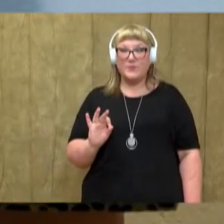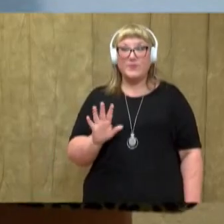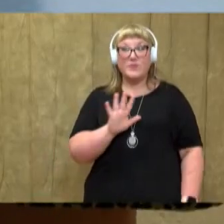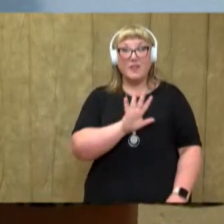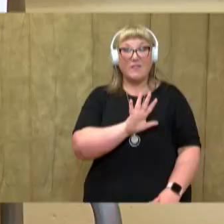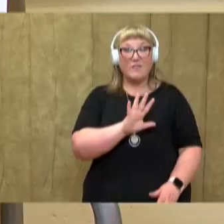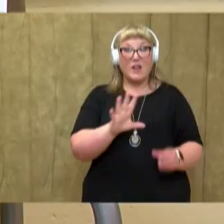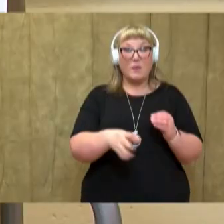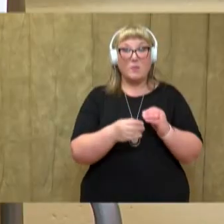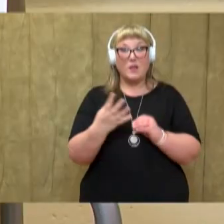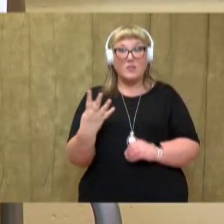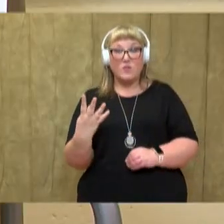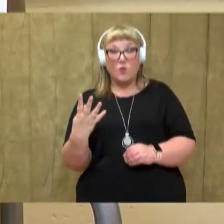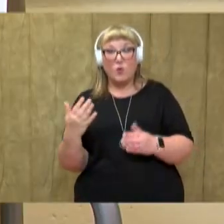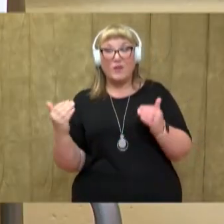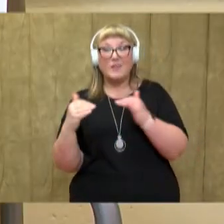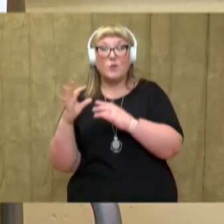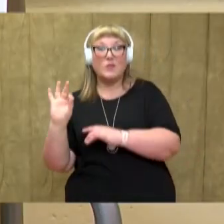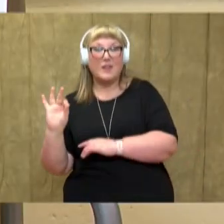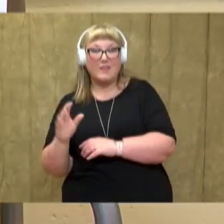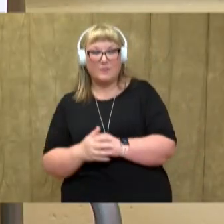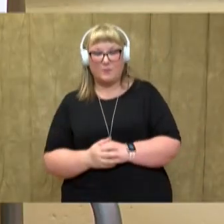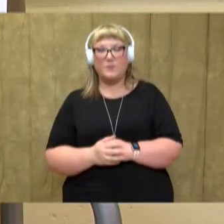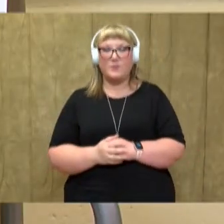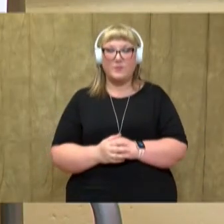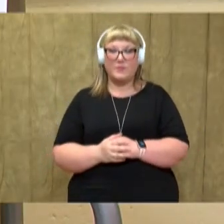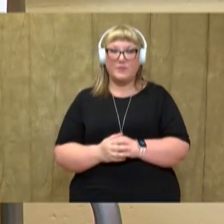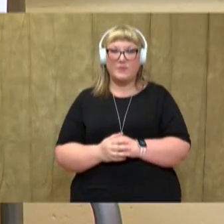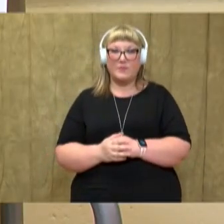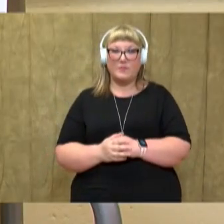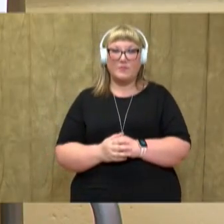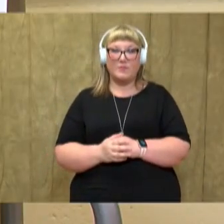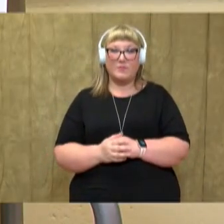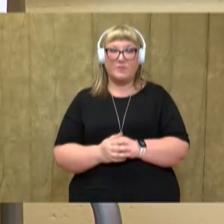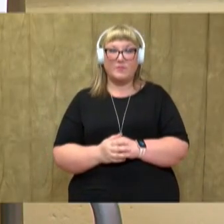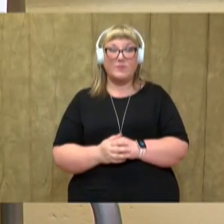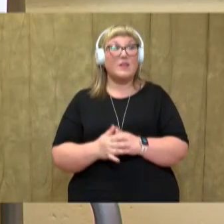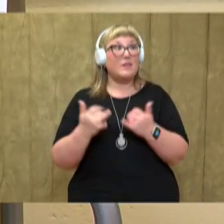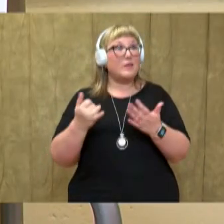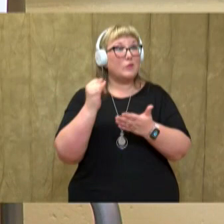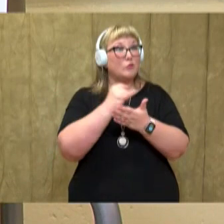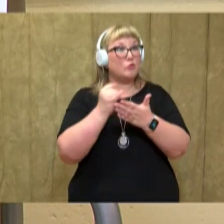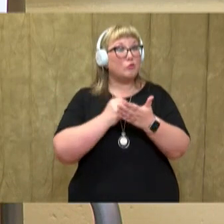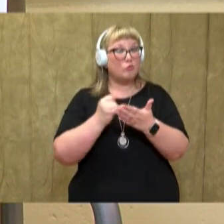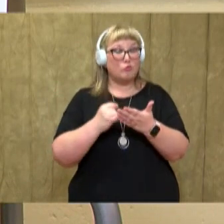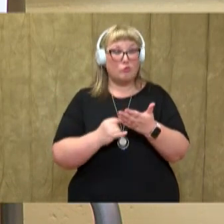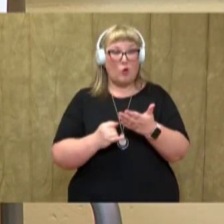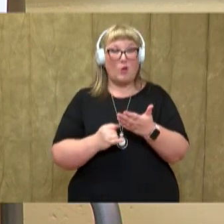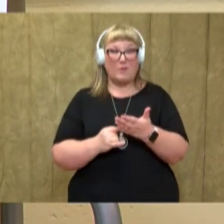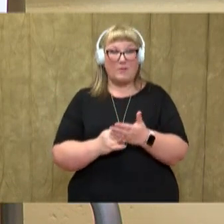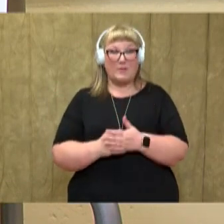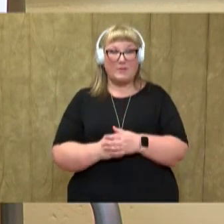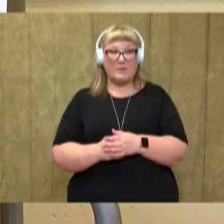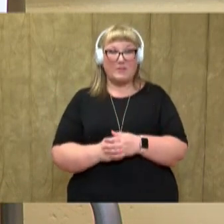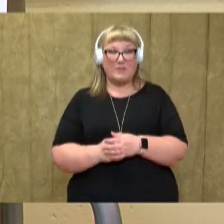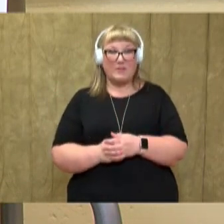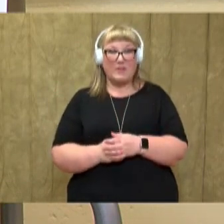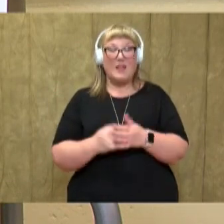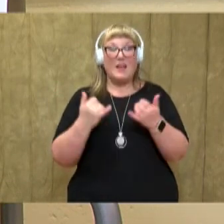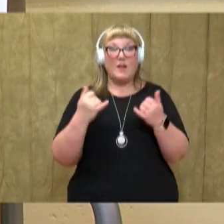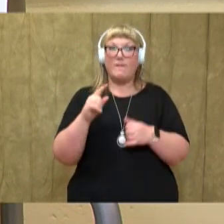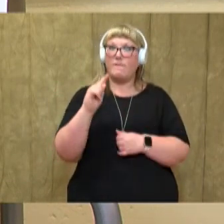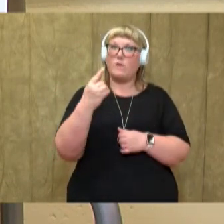5 plus 4 equals 9. Let's draw our ice cream cones in our cup. We need to start with